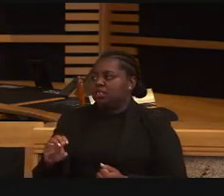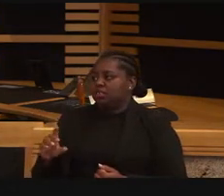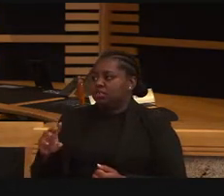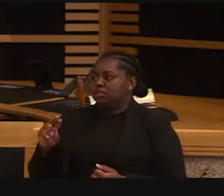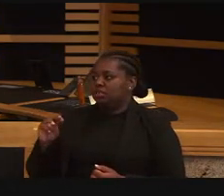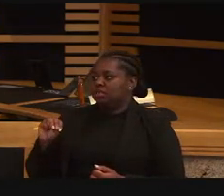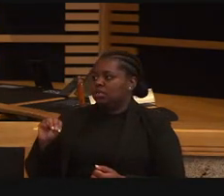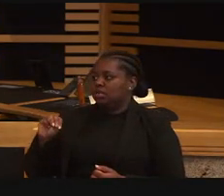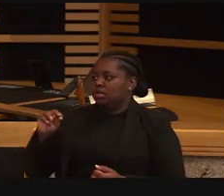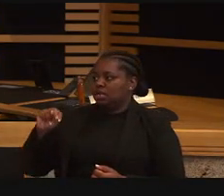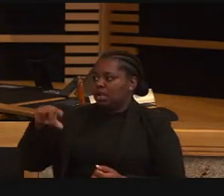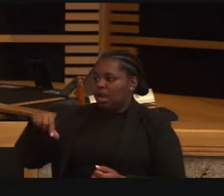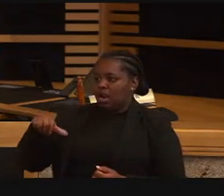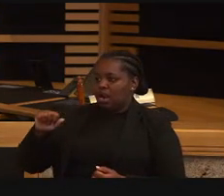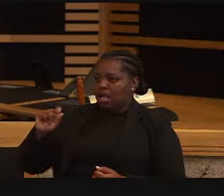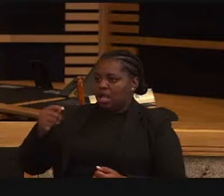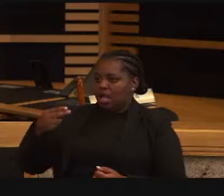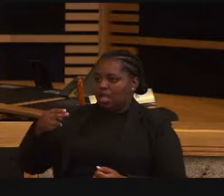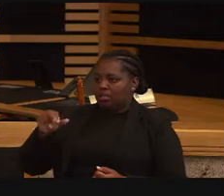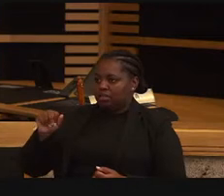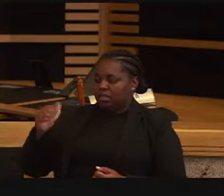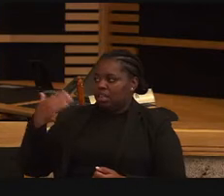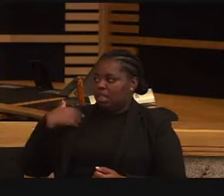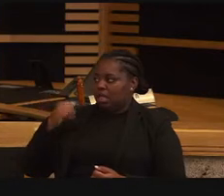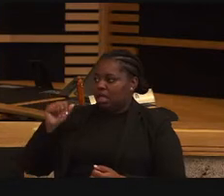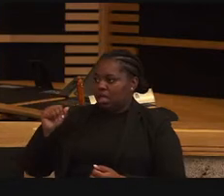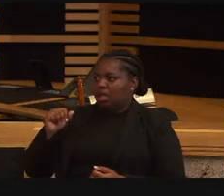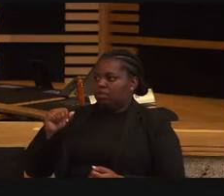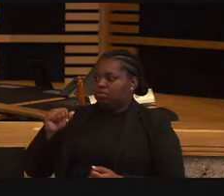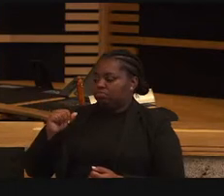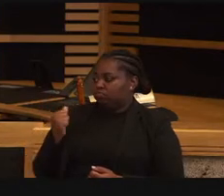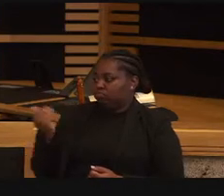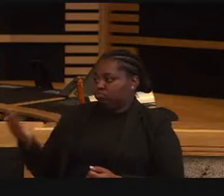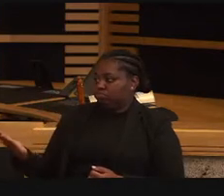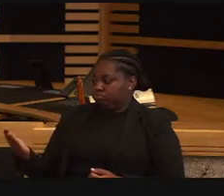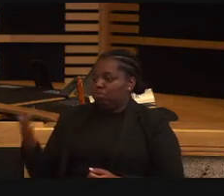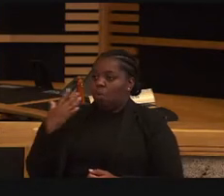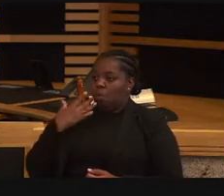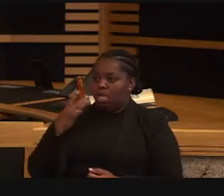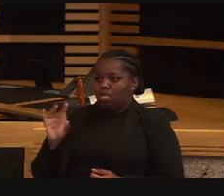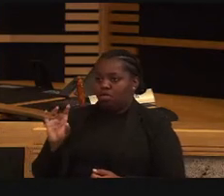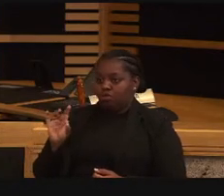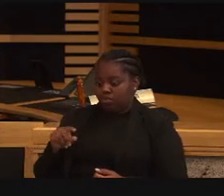Ngaka, when in his policy speech tabled here on Tuesday,